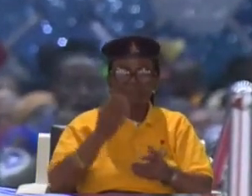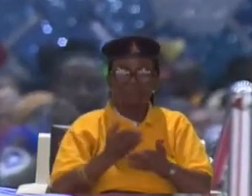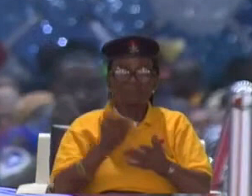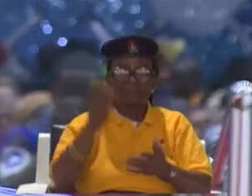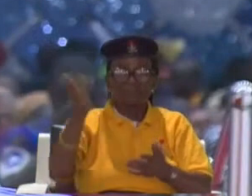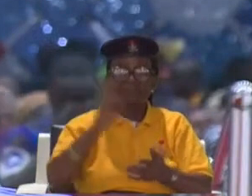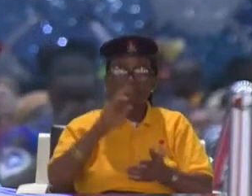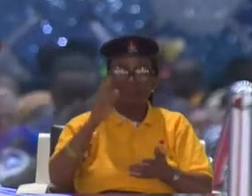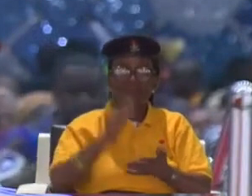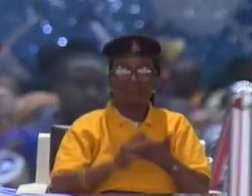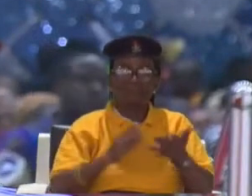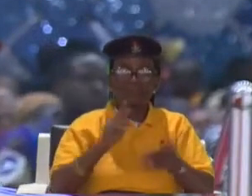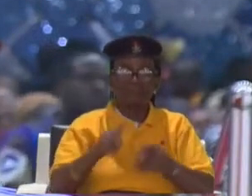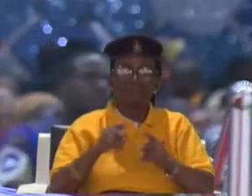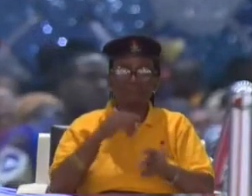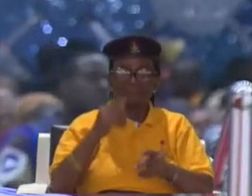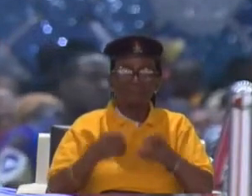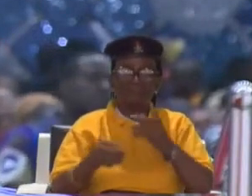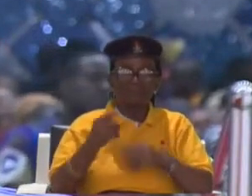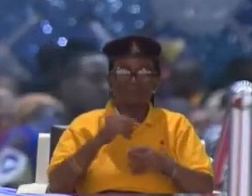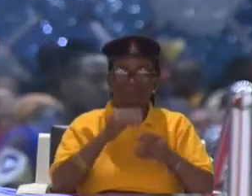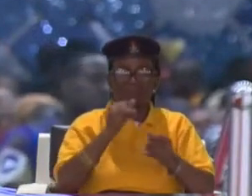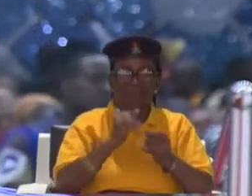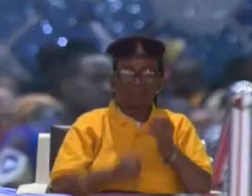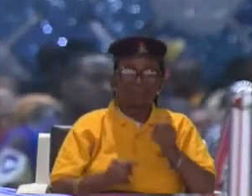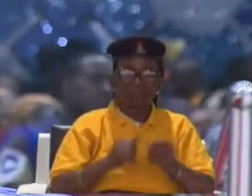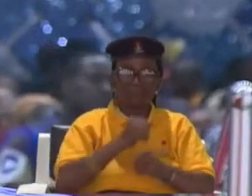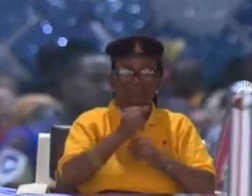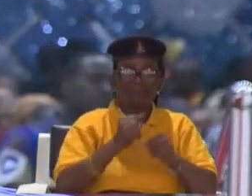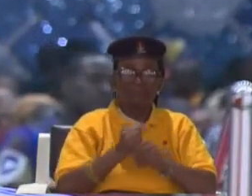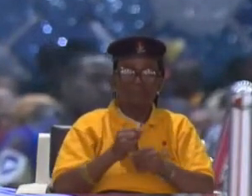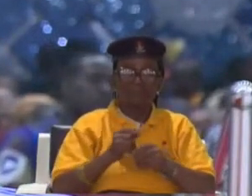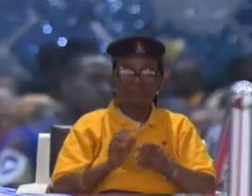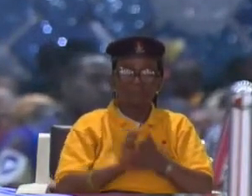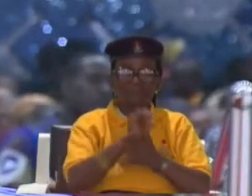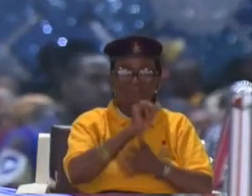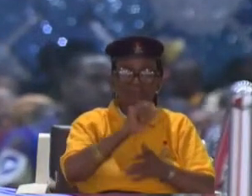year trusting God for the fruit of the